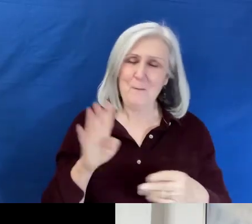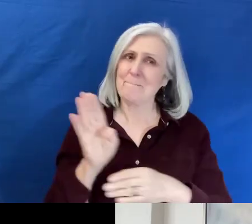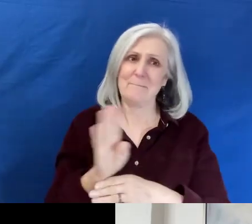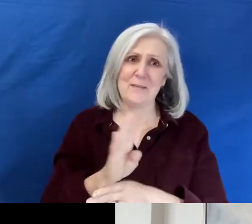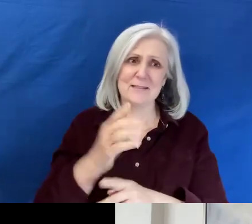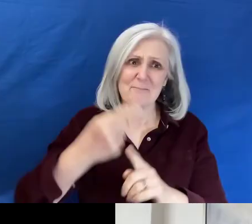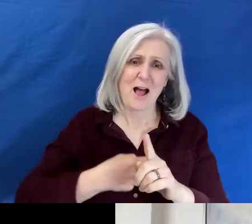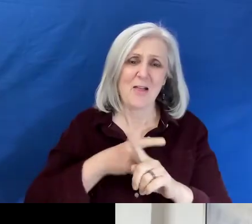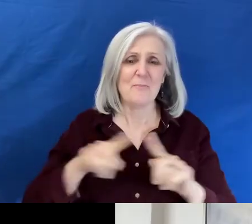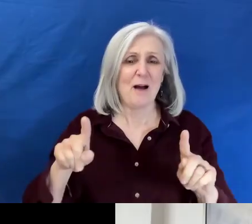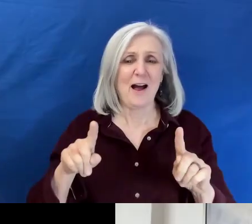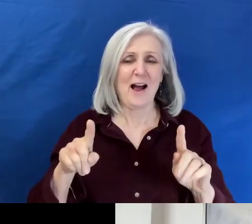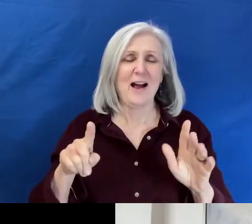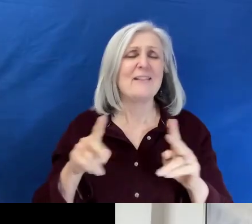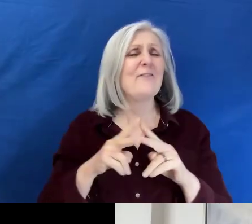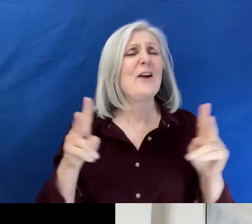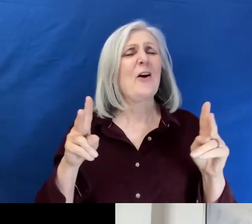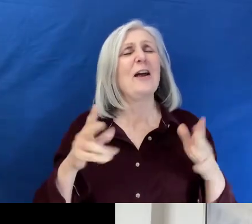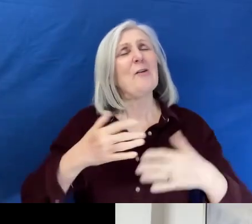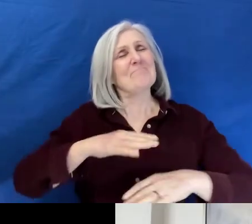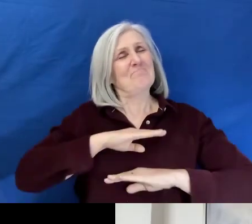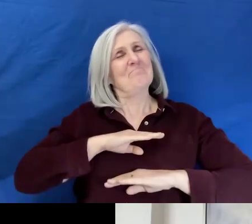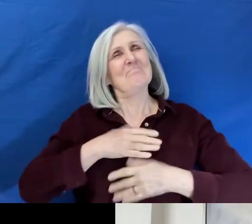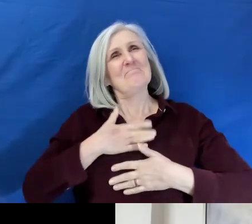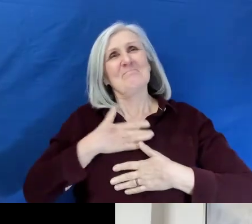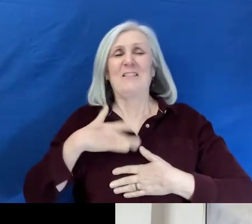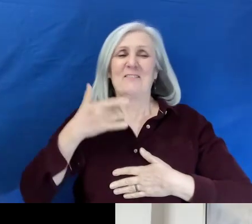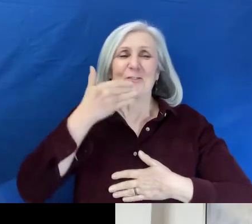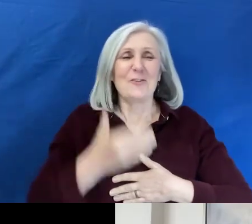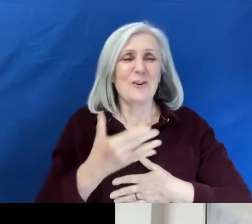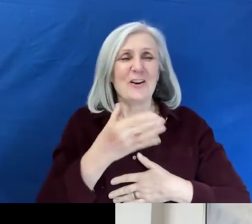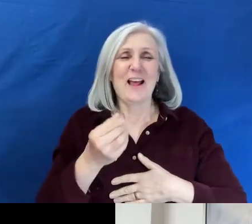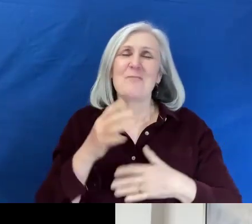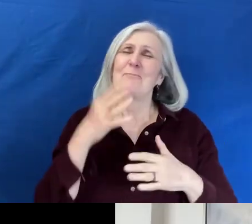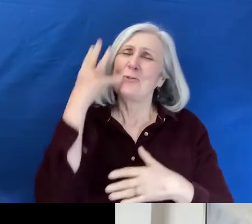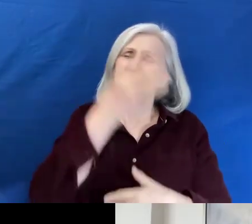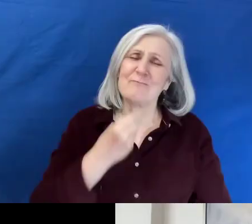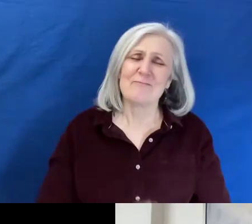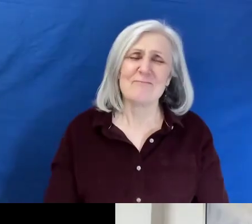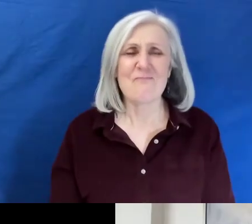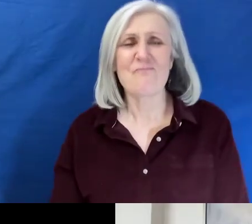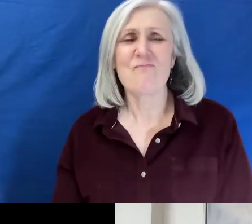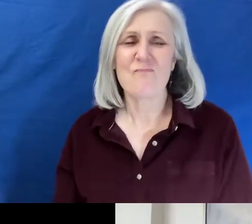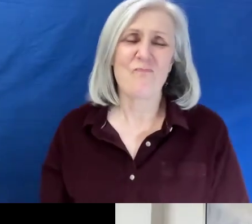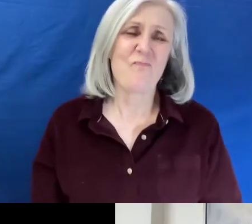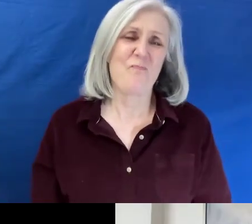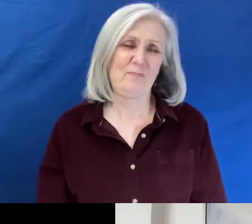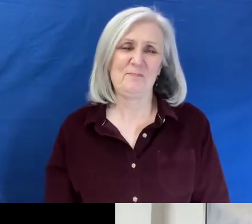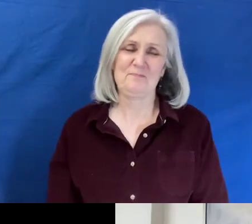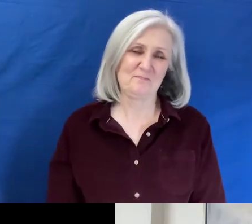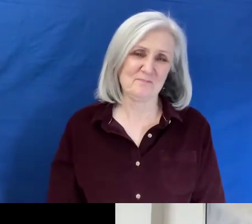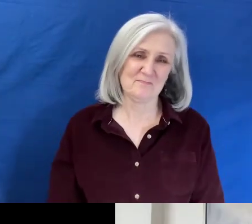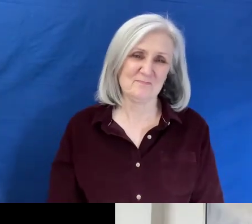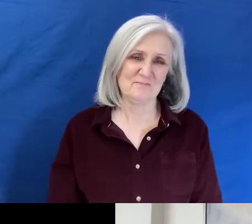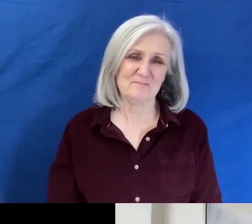month, but it's been like very fulfilling and really lovely. That week, I'm looking forward to April,